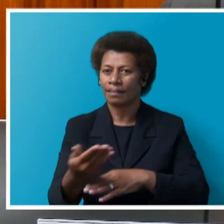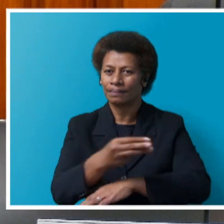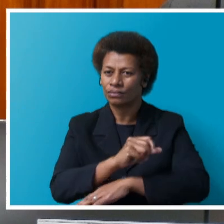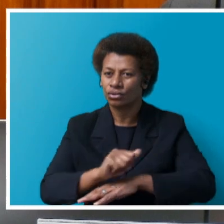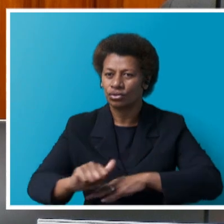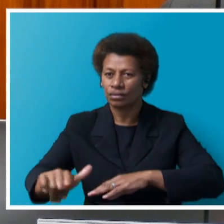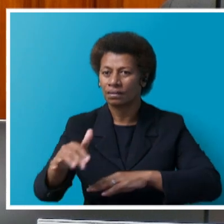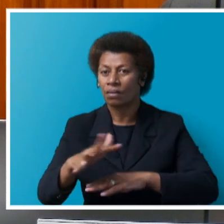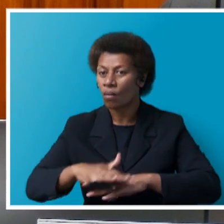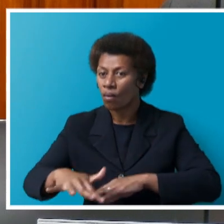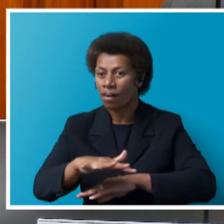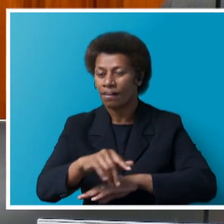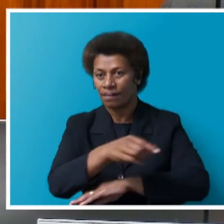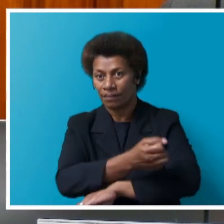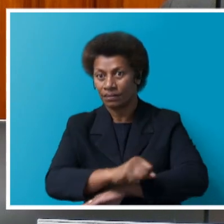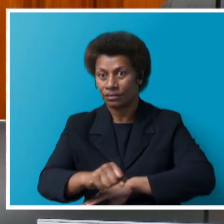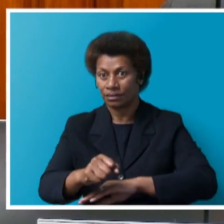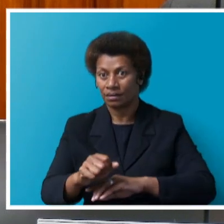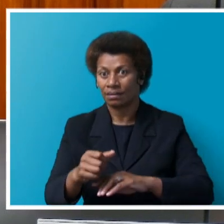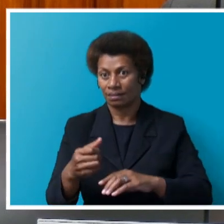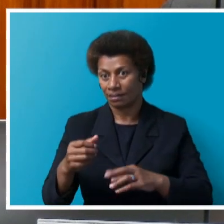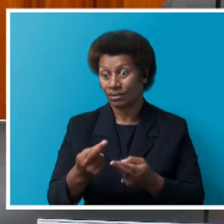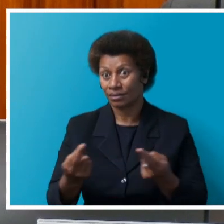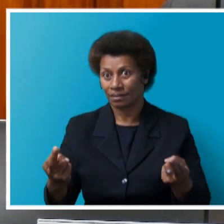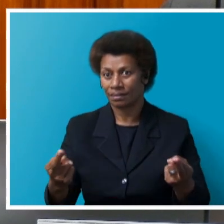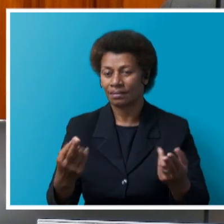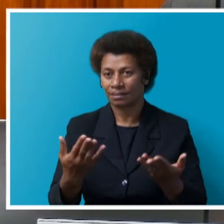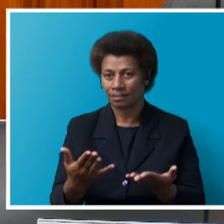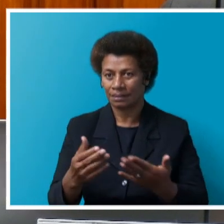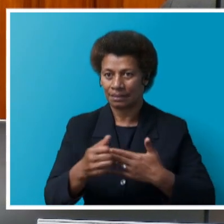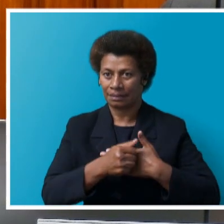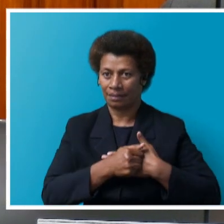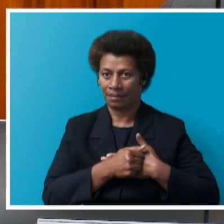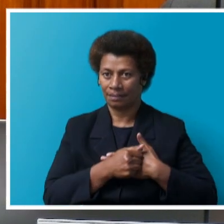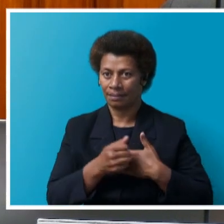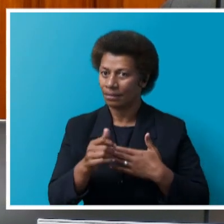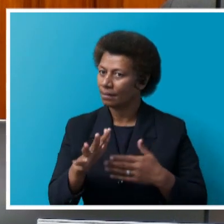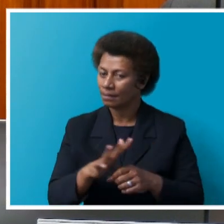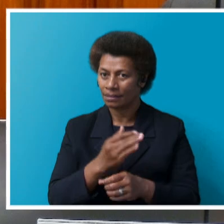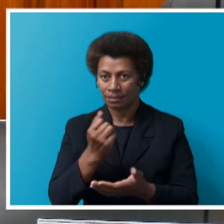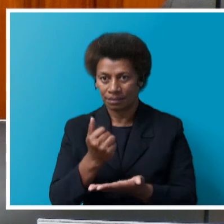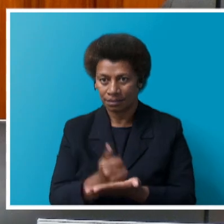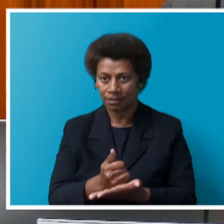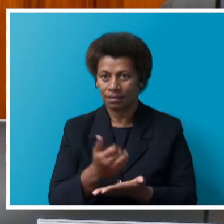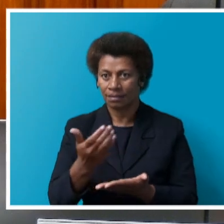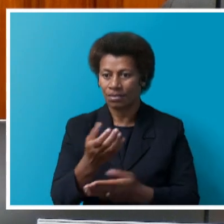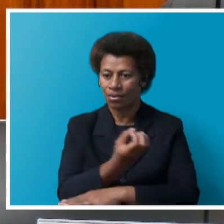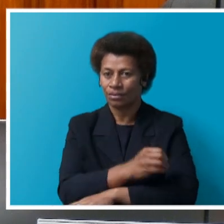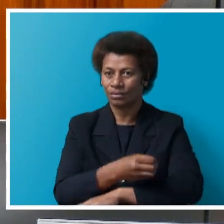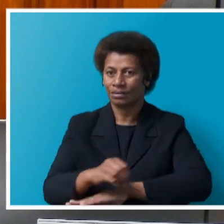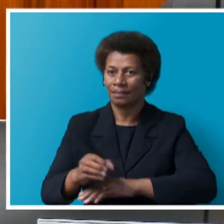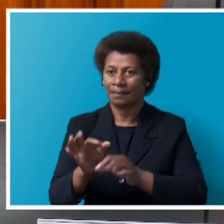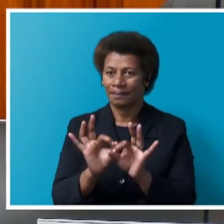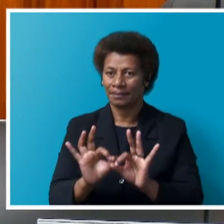future articulating a key dimension of the vision that is imperative to create an ocean of peace.